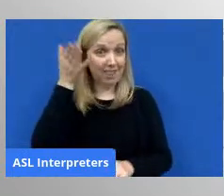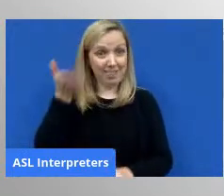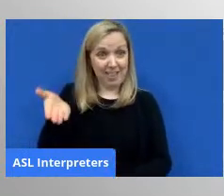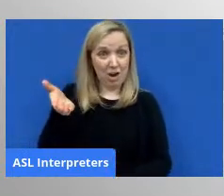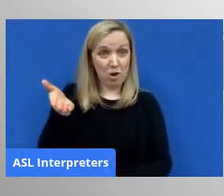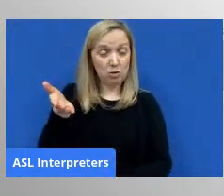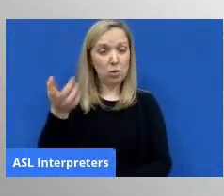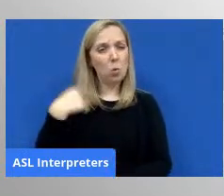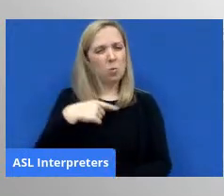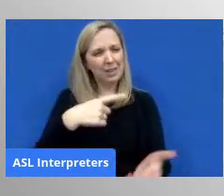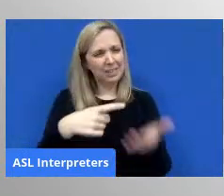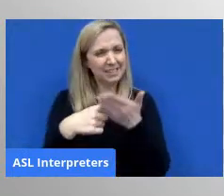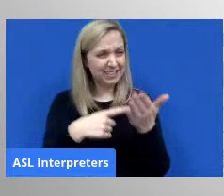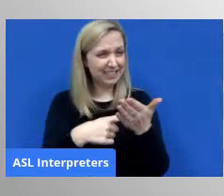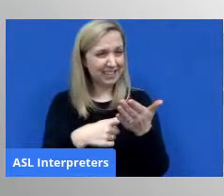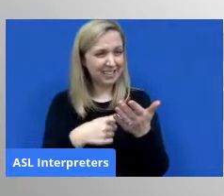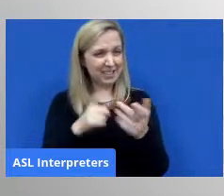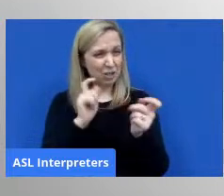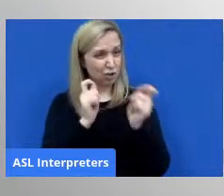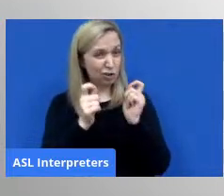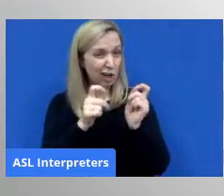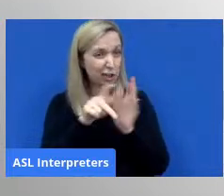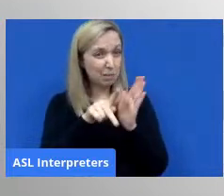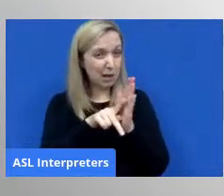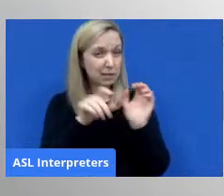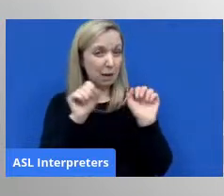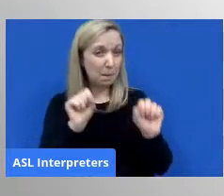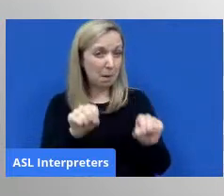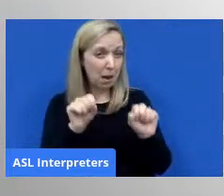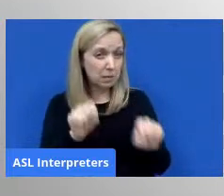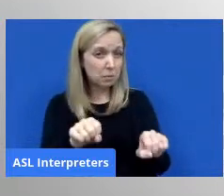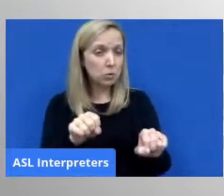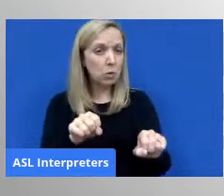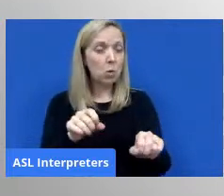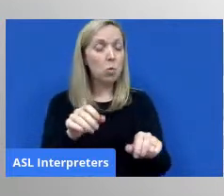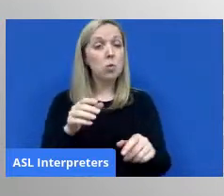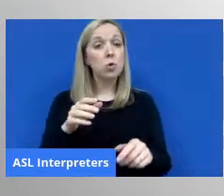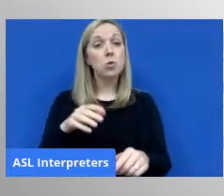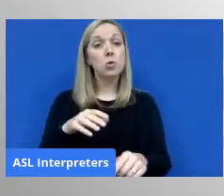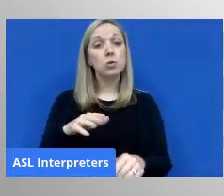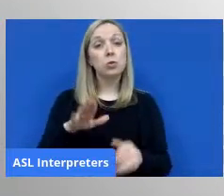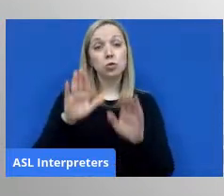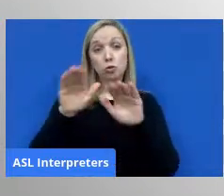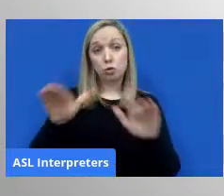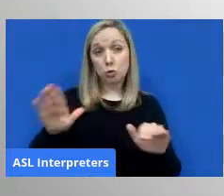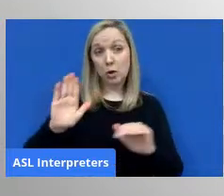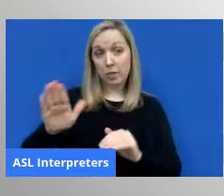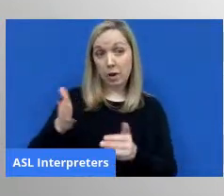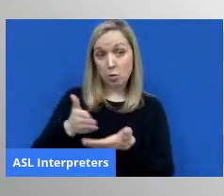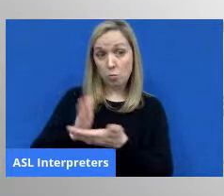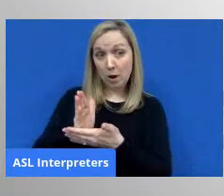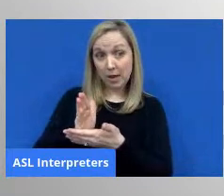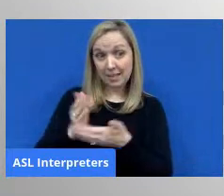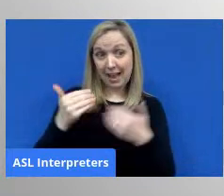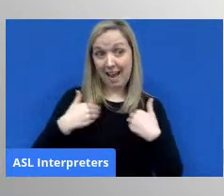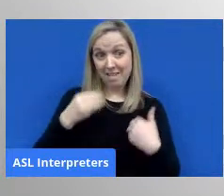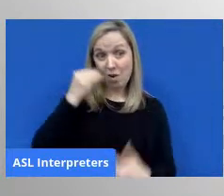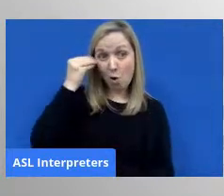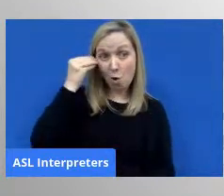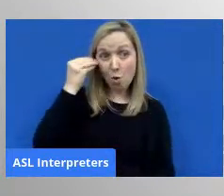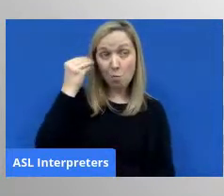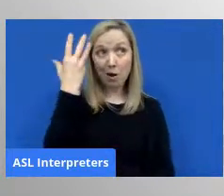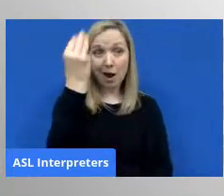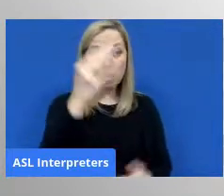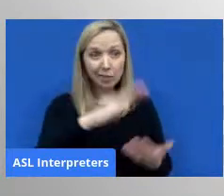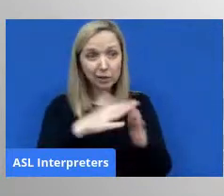that policy to make sure that those rights that a child would have in their home or, you know, out in the